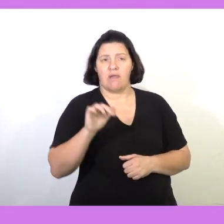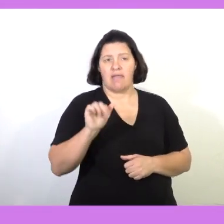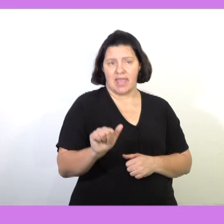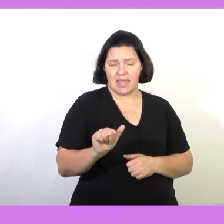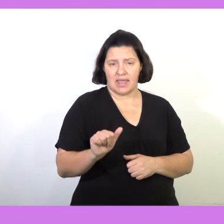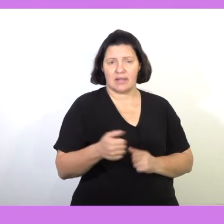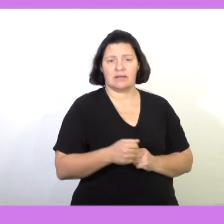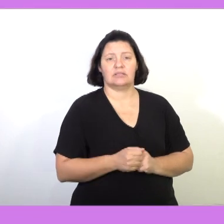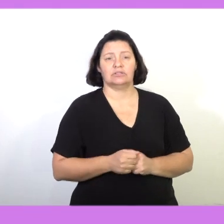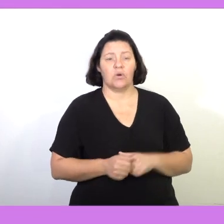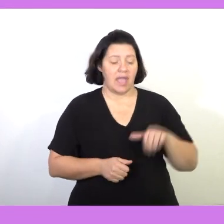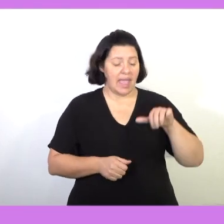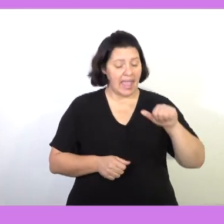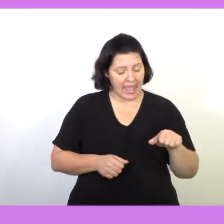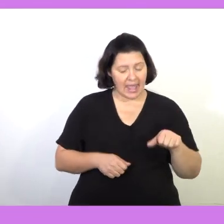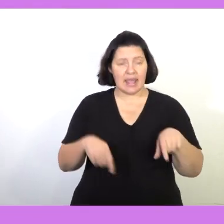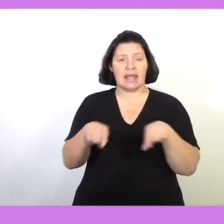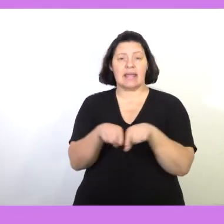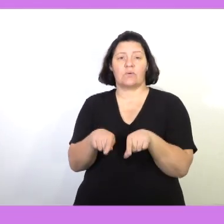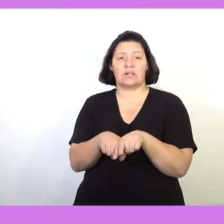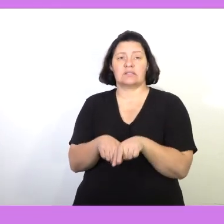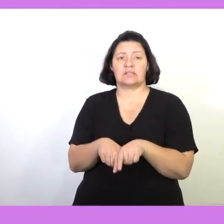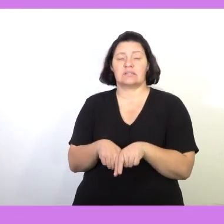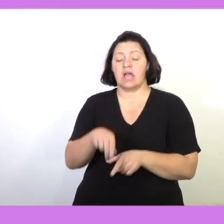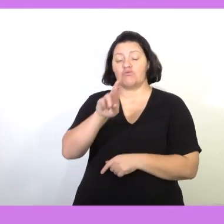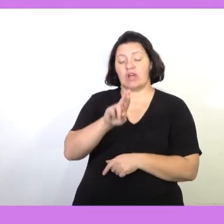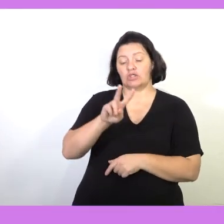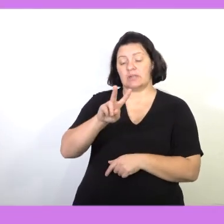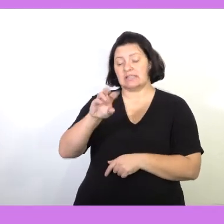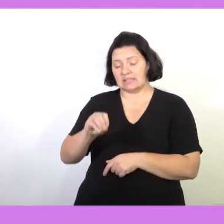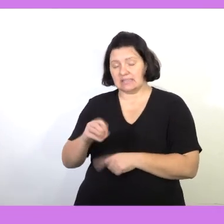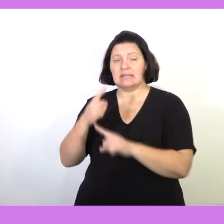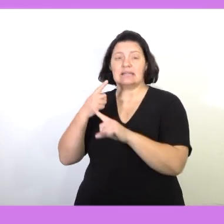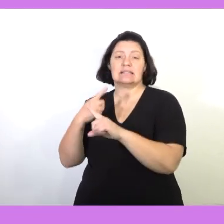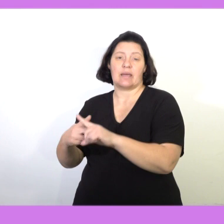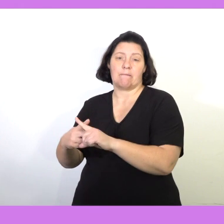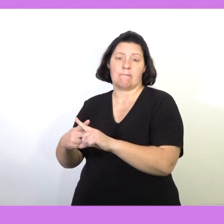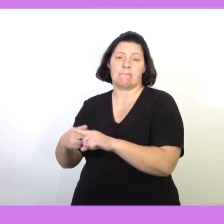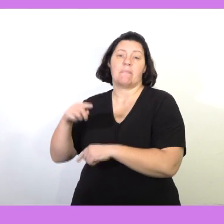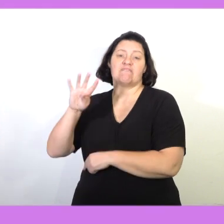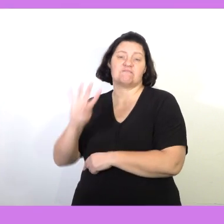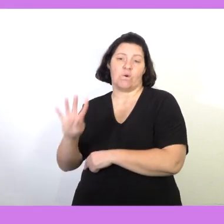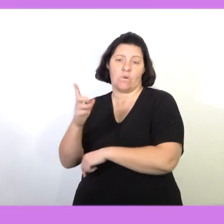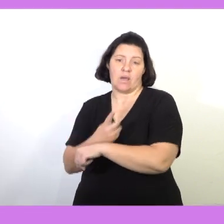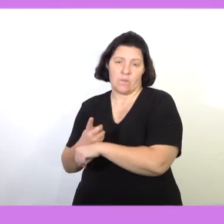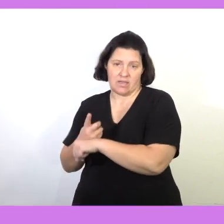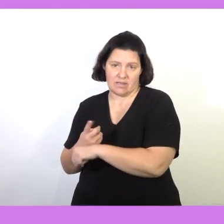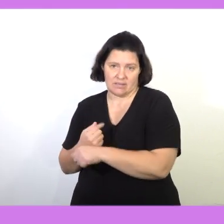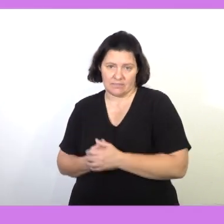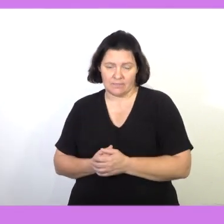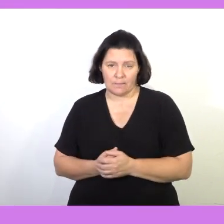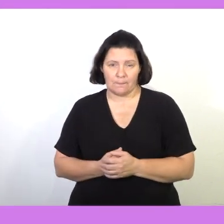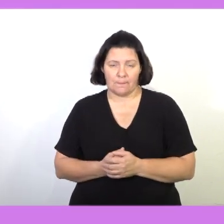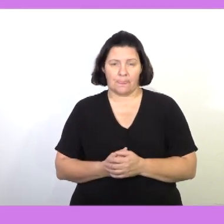payment is A. Therefore, we say A is equals to 20 rands multiplied by 4